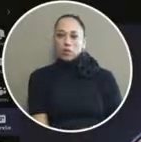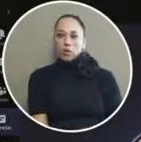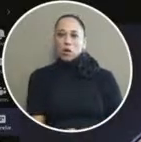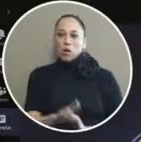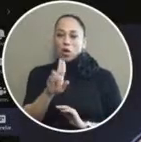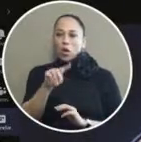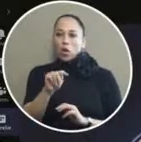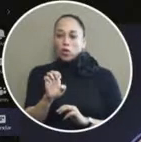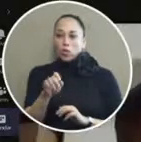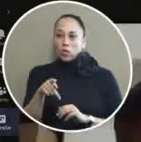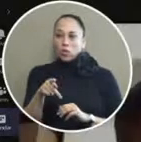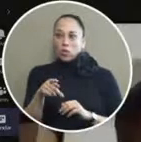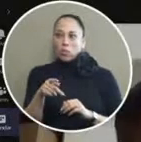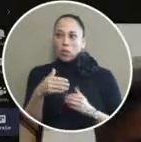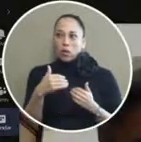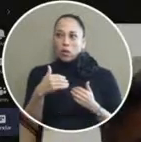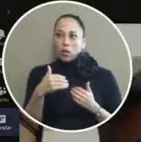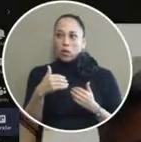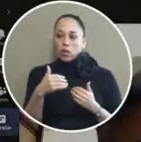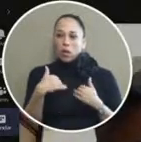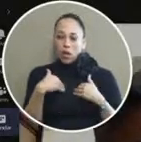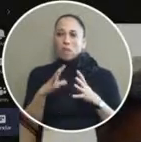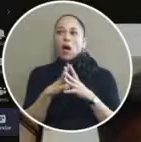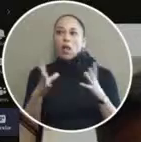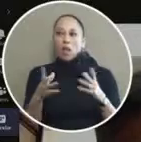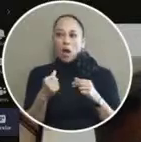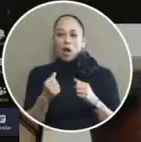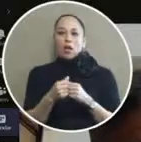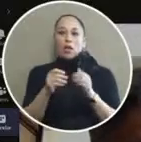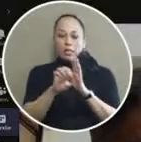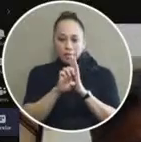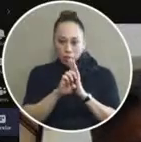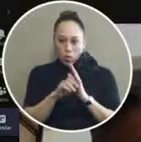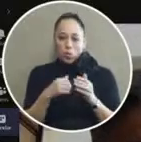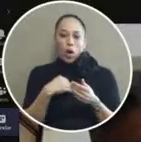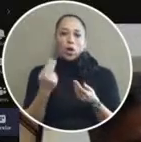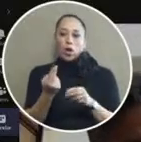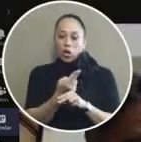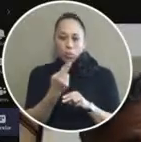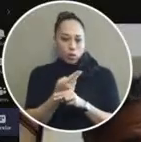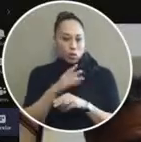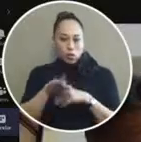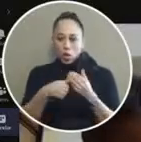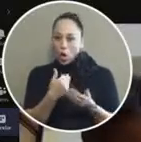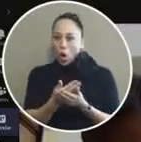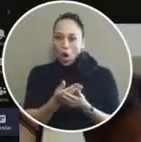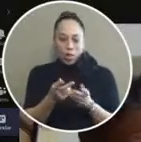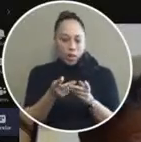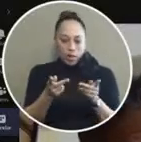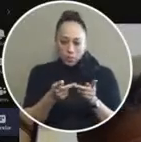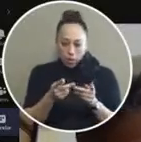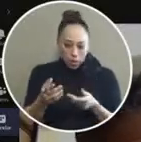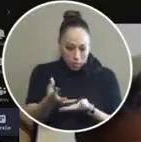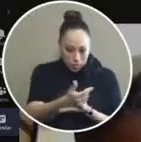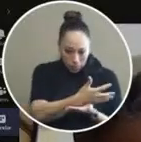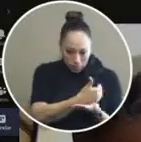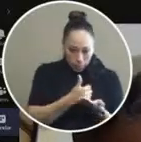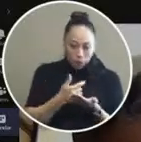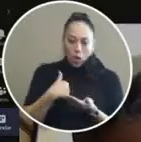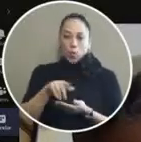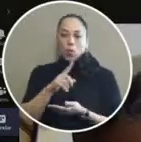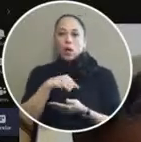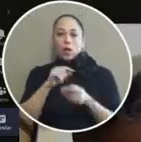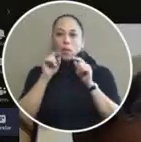UTEP has the capacity to collect samples, so we'll be utilizing all of our sample collection sites, and we'll be testing them